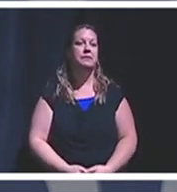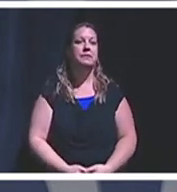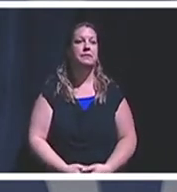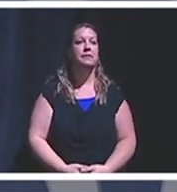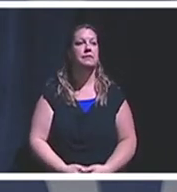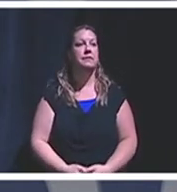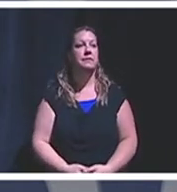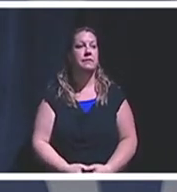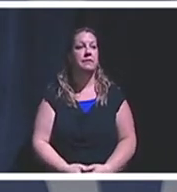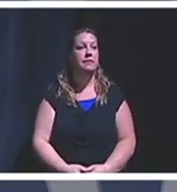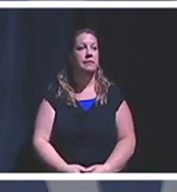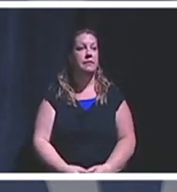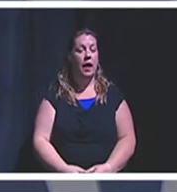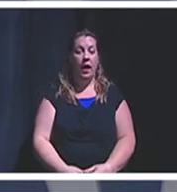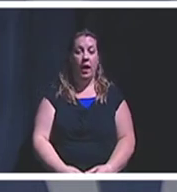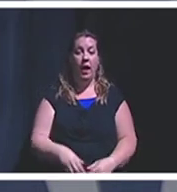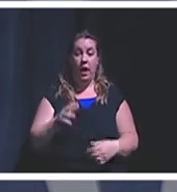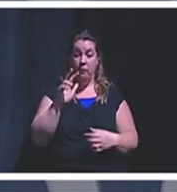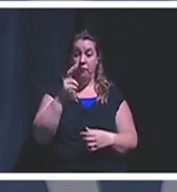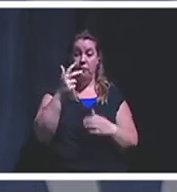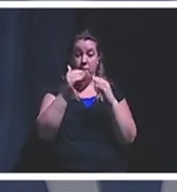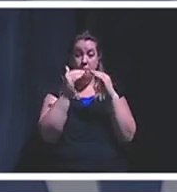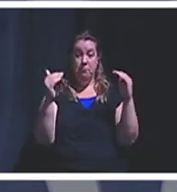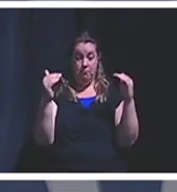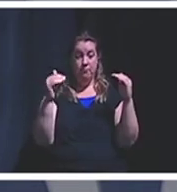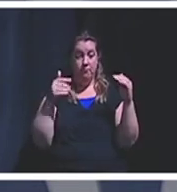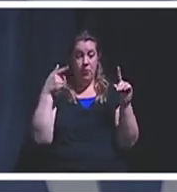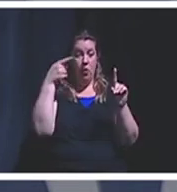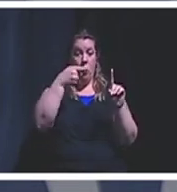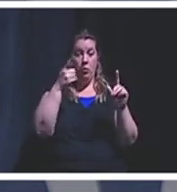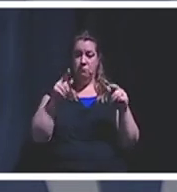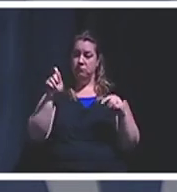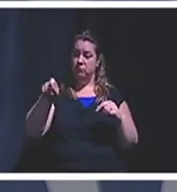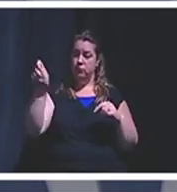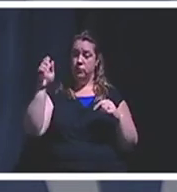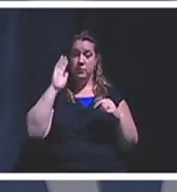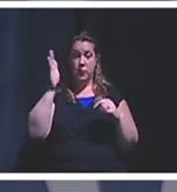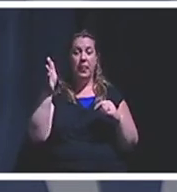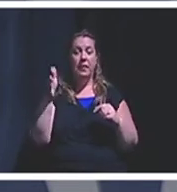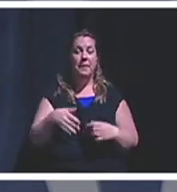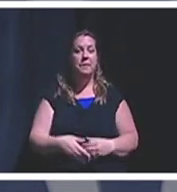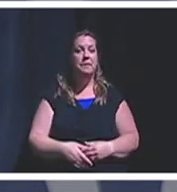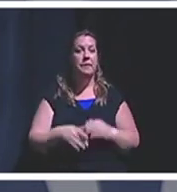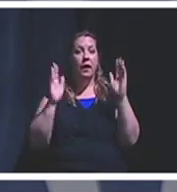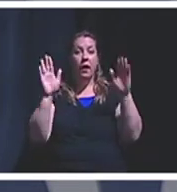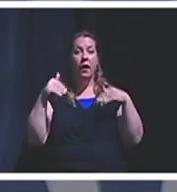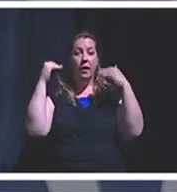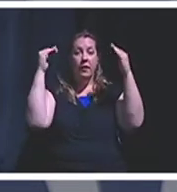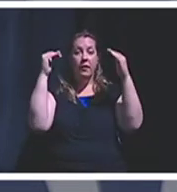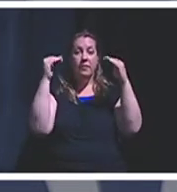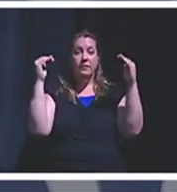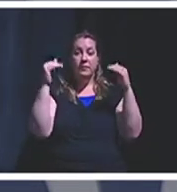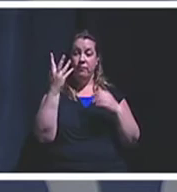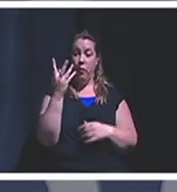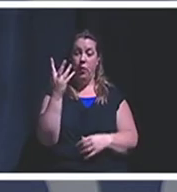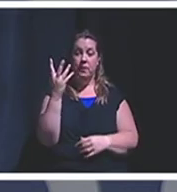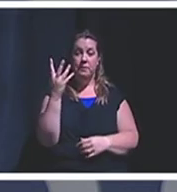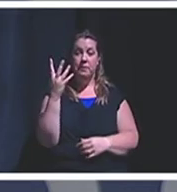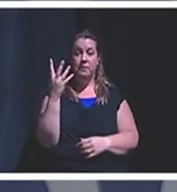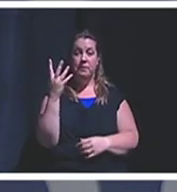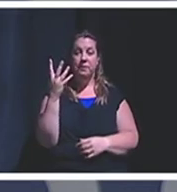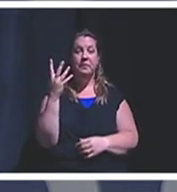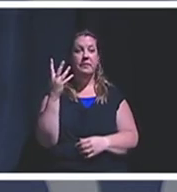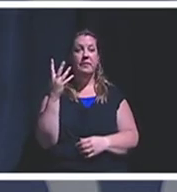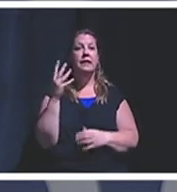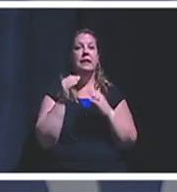and accomplish another goal you have set for yourselves. Stage 4 of your journey. Stage 4 of